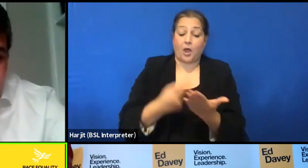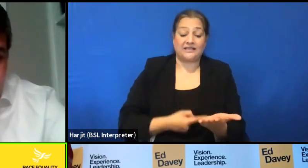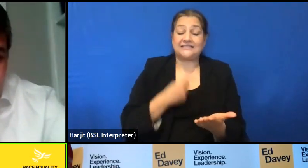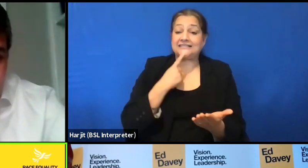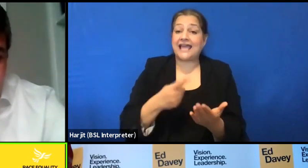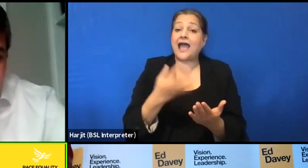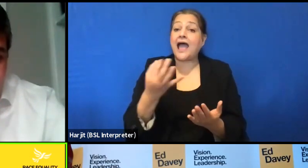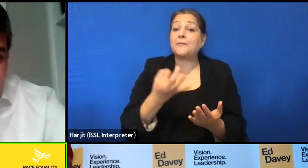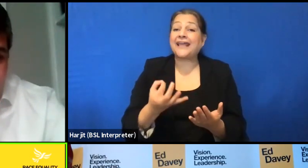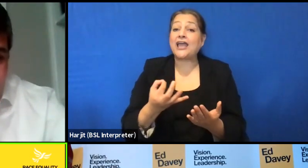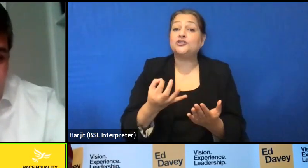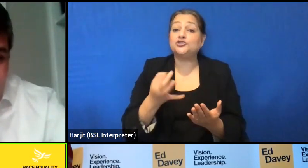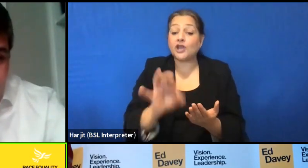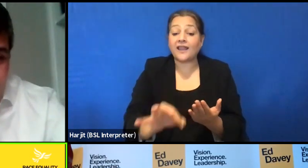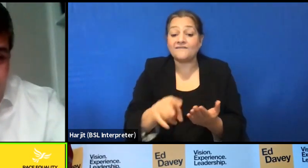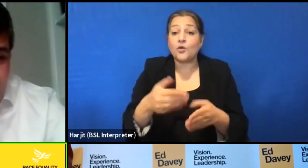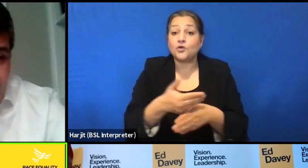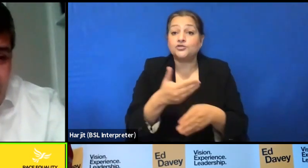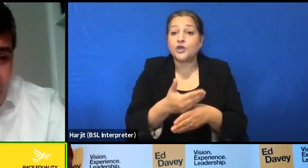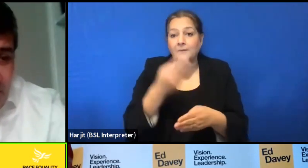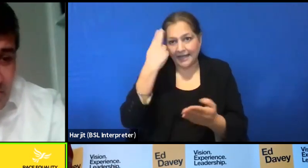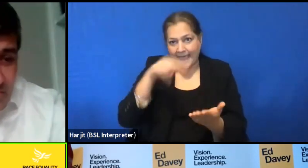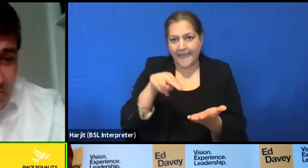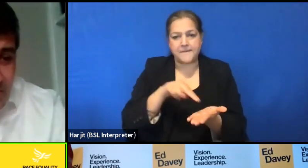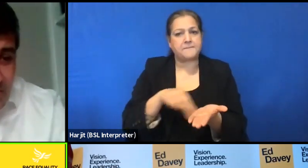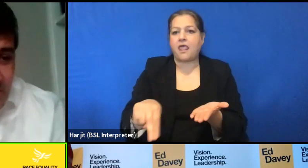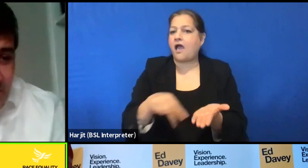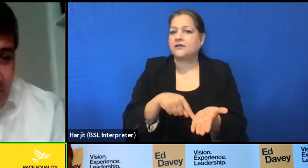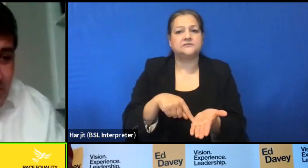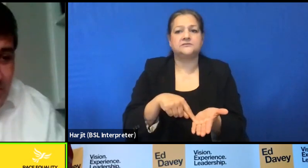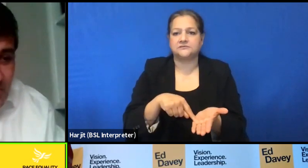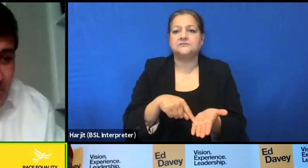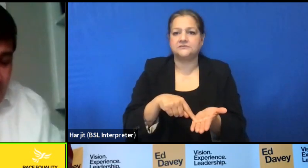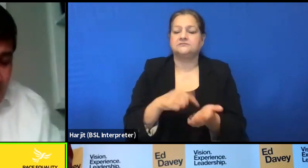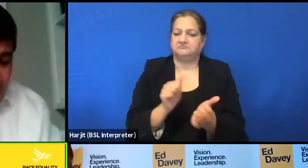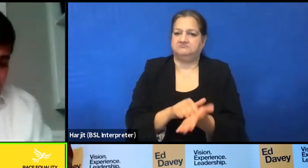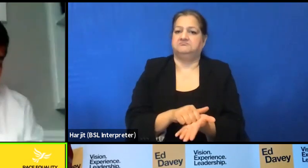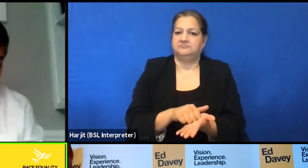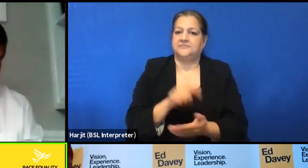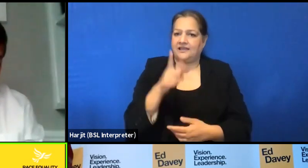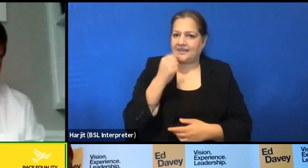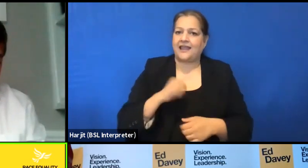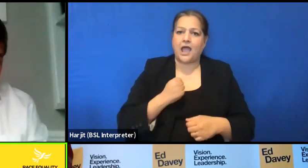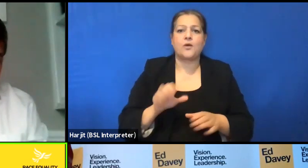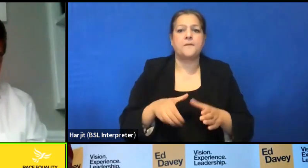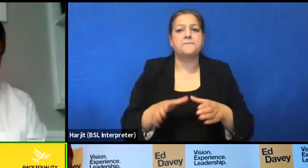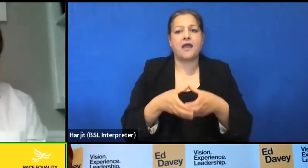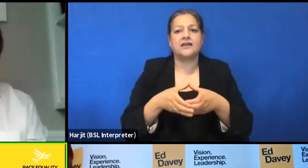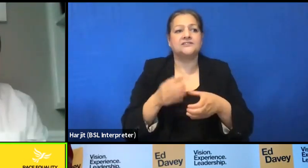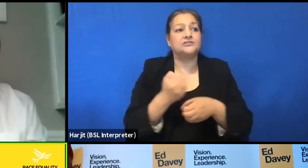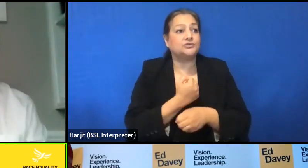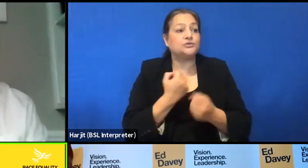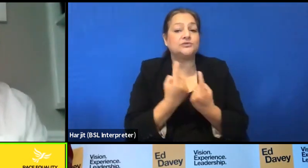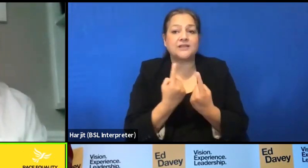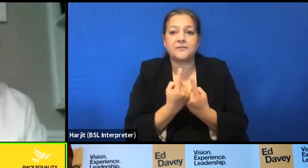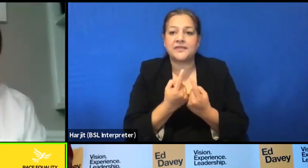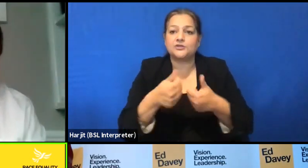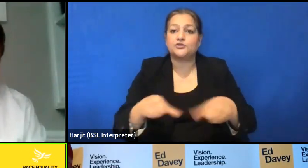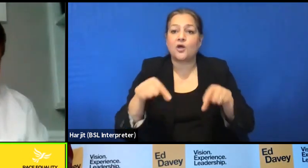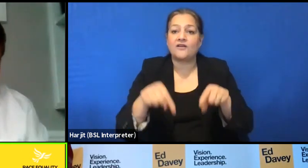think, is absolutely the right one. Actually, we say, you know, is there something practical that we can do in our party to help solve this? I would love to see the